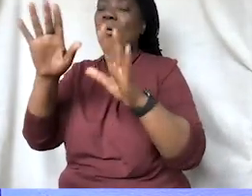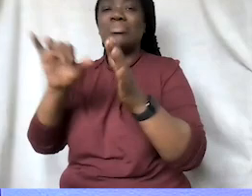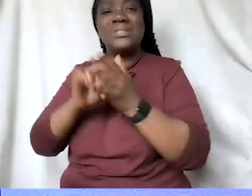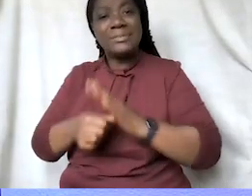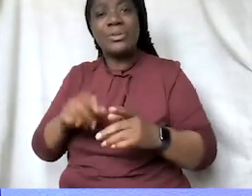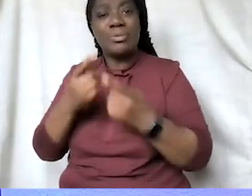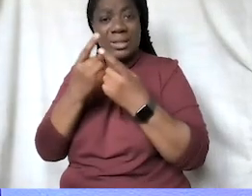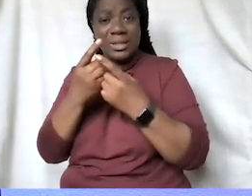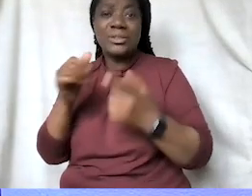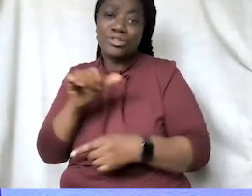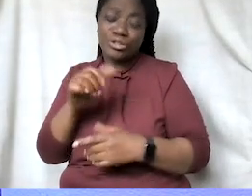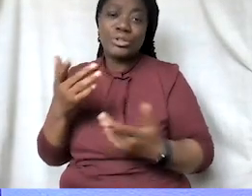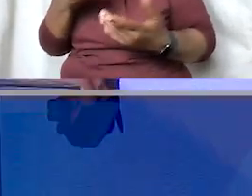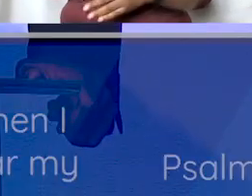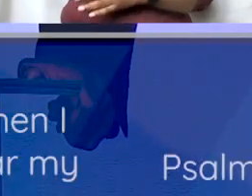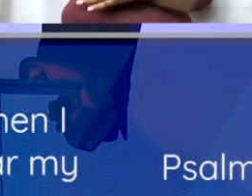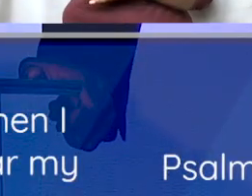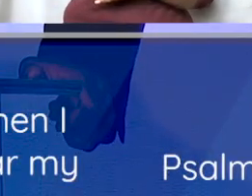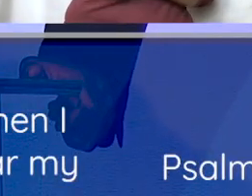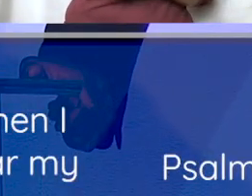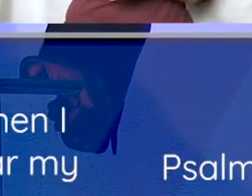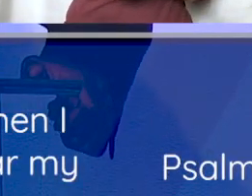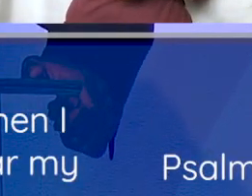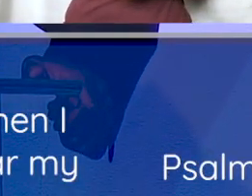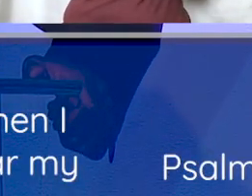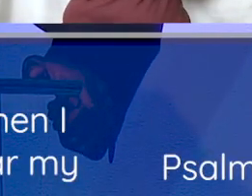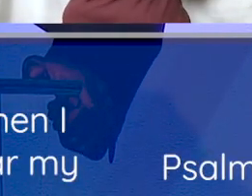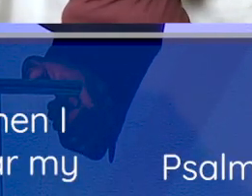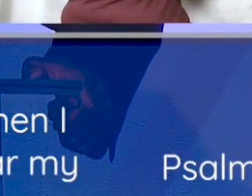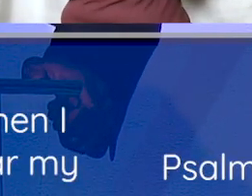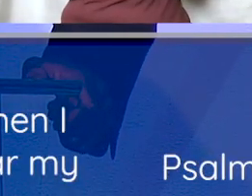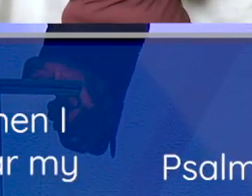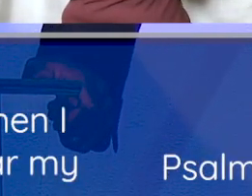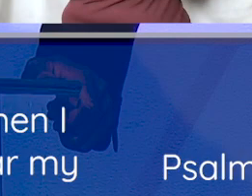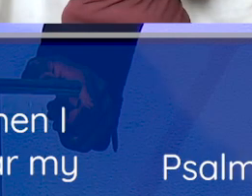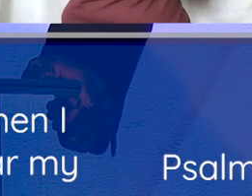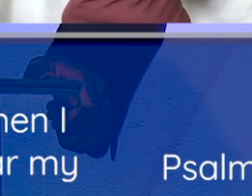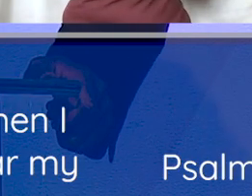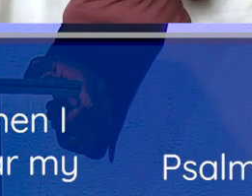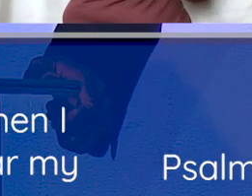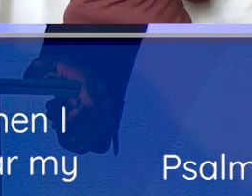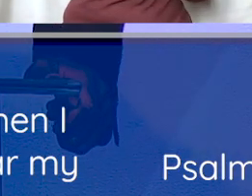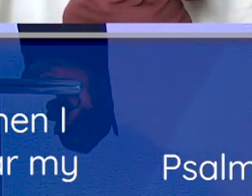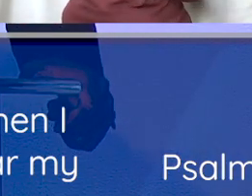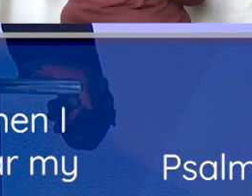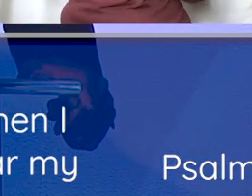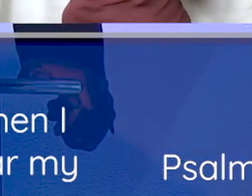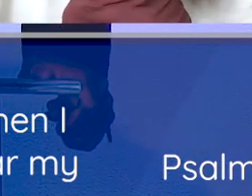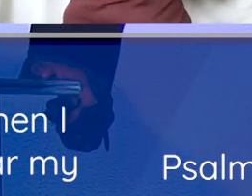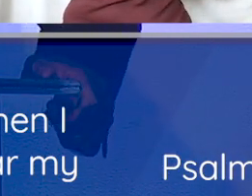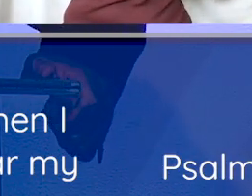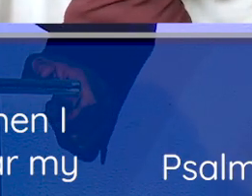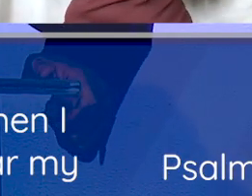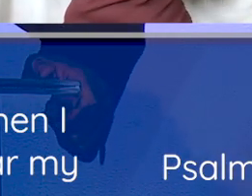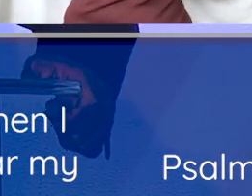Psalms 4 and verse 1 says, answer me when I call, O my God. You have given me relief in my